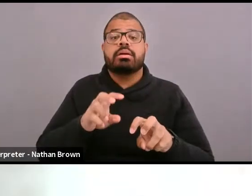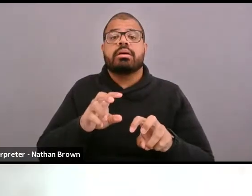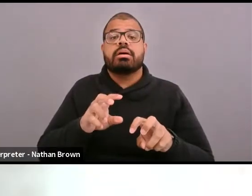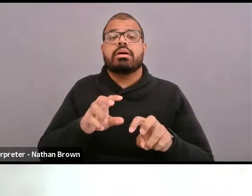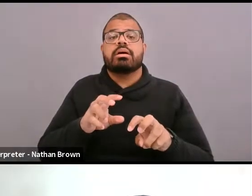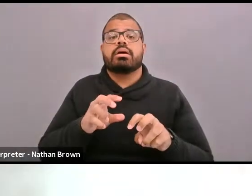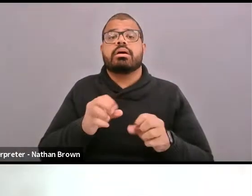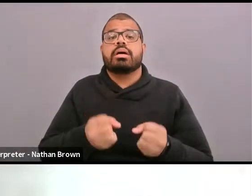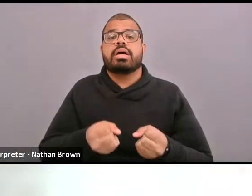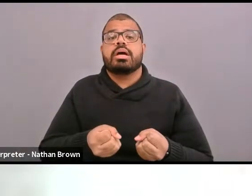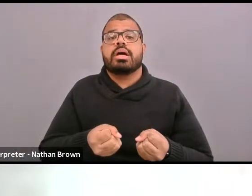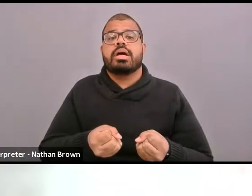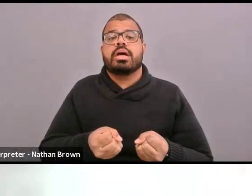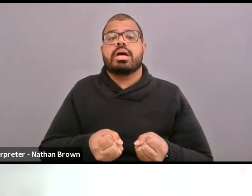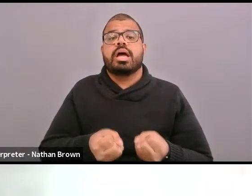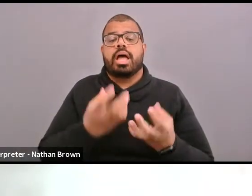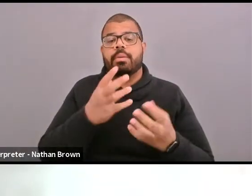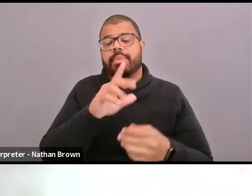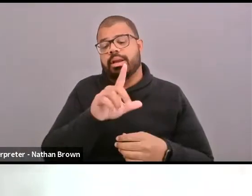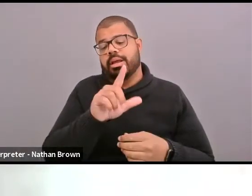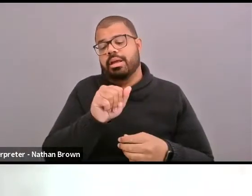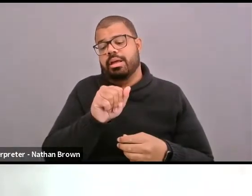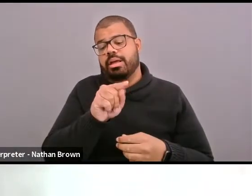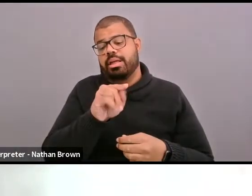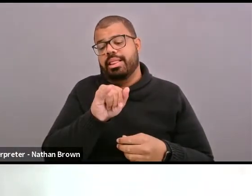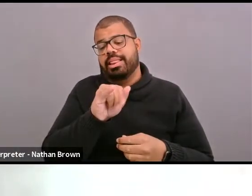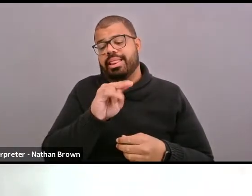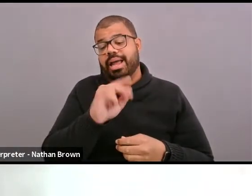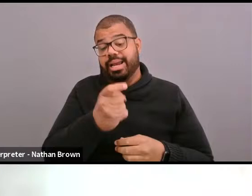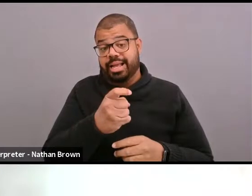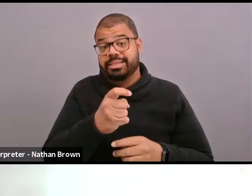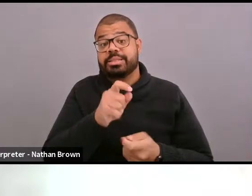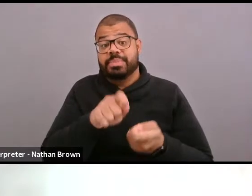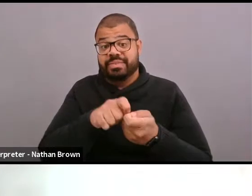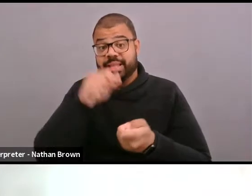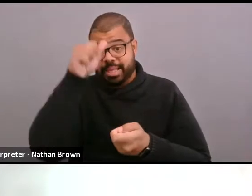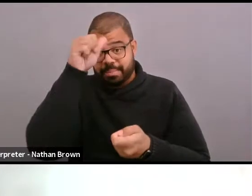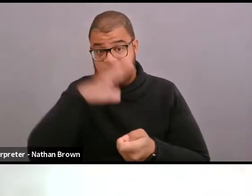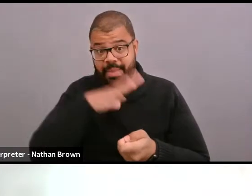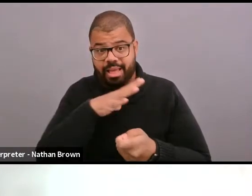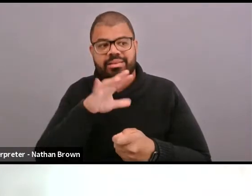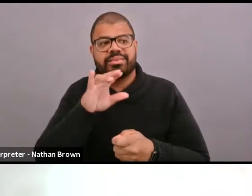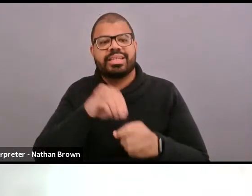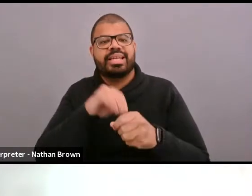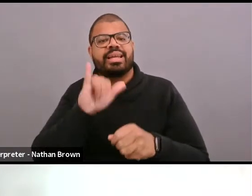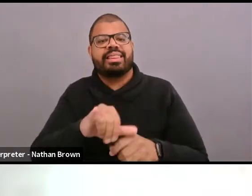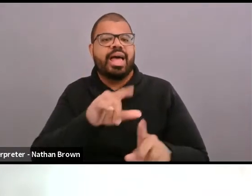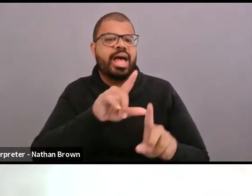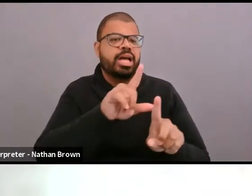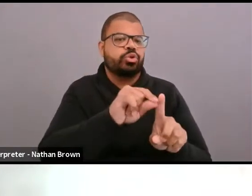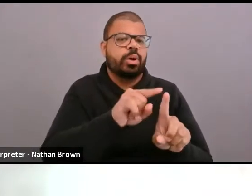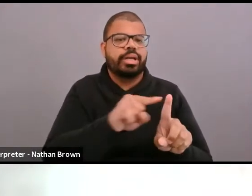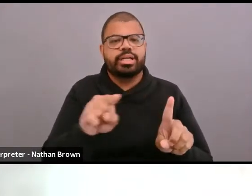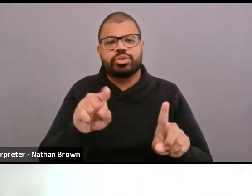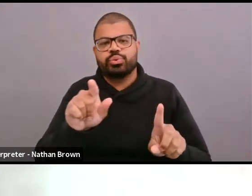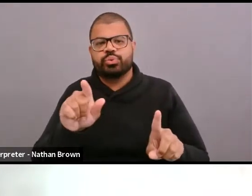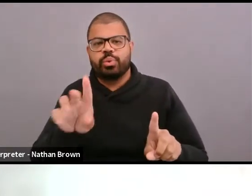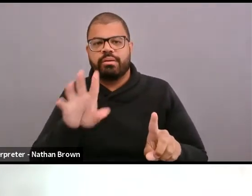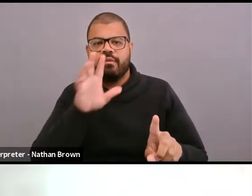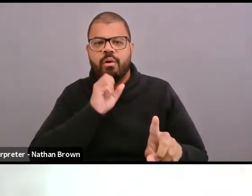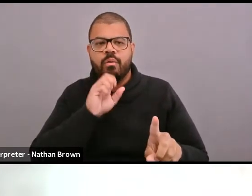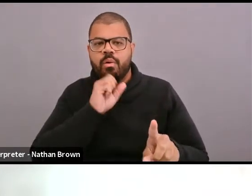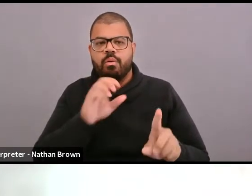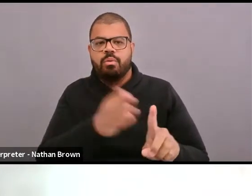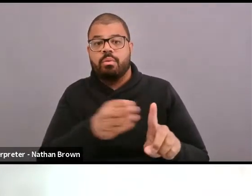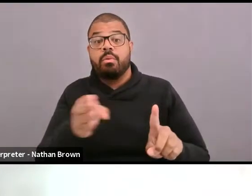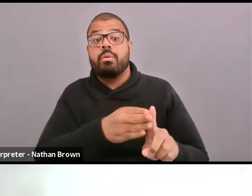of Latinx, specifically males in between that 20 to 24-year age gap, that were